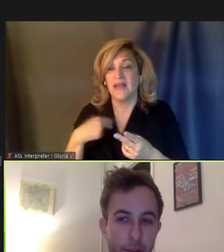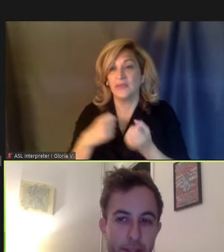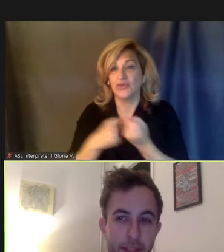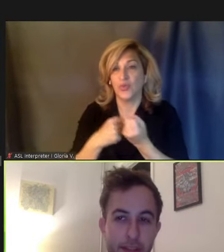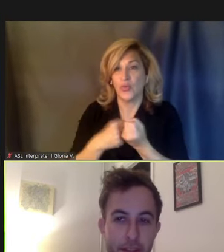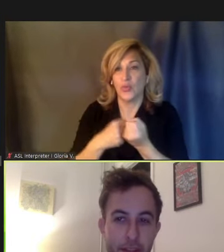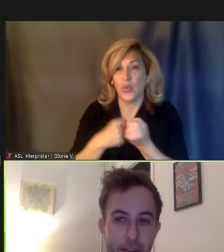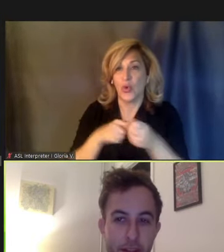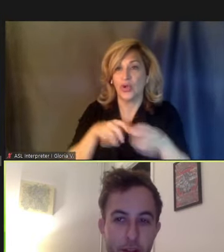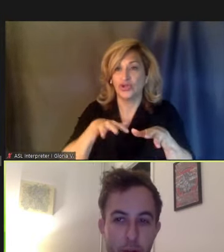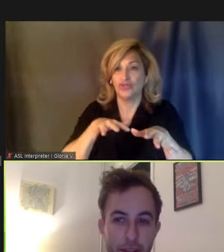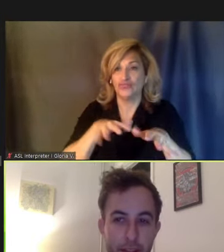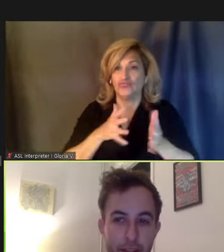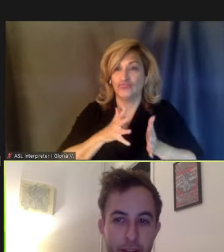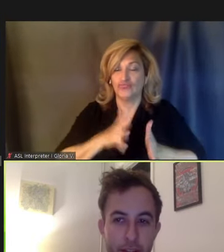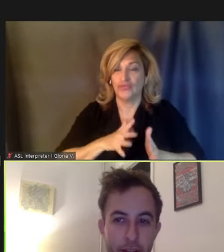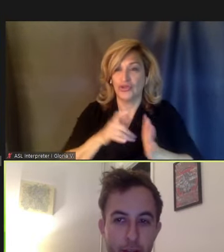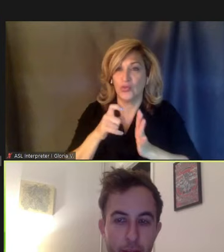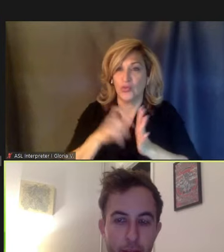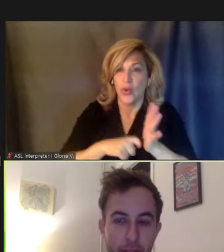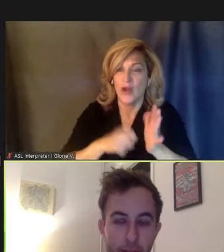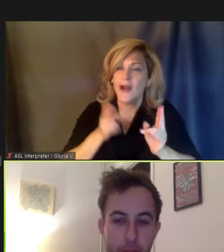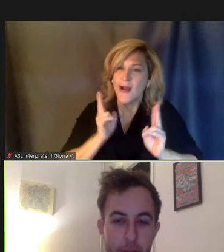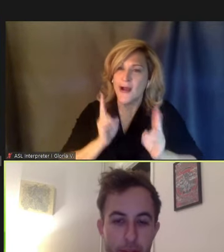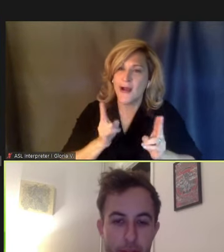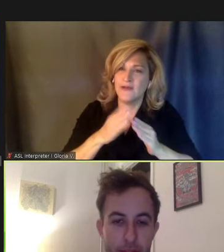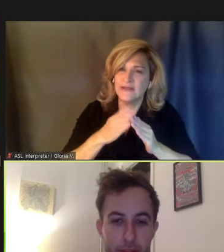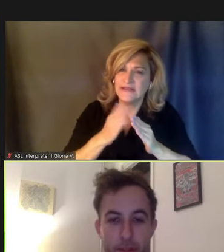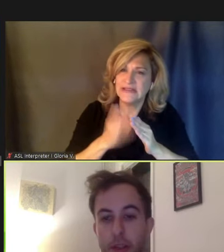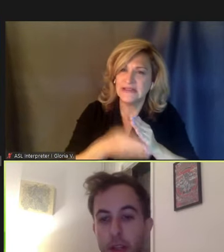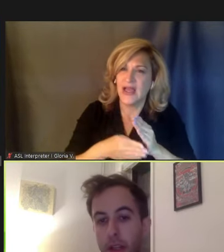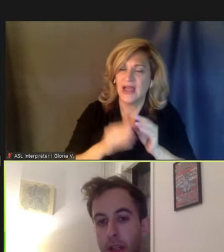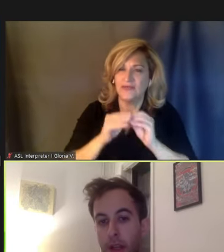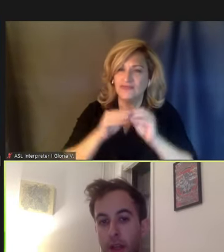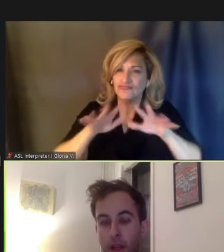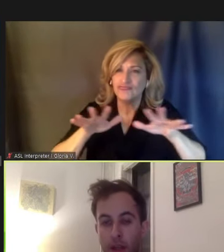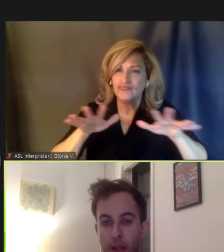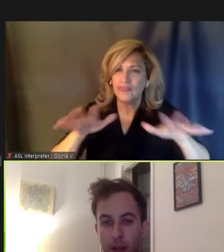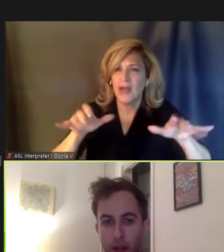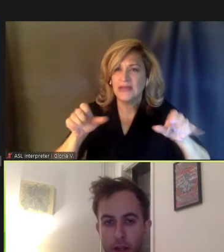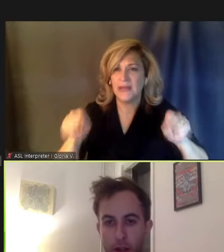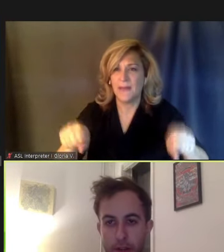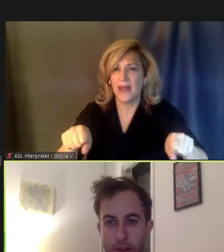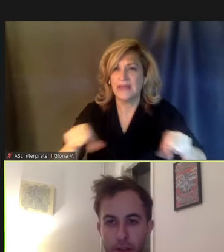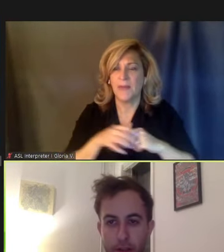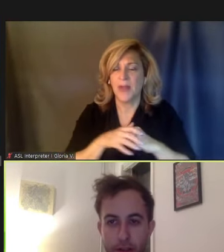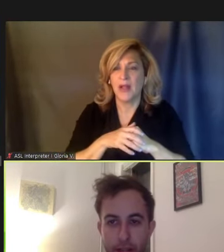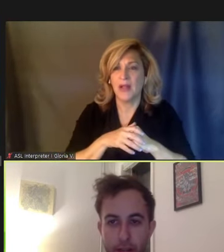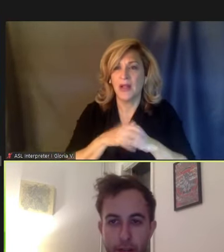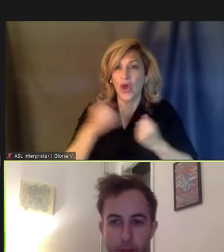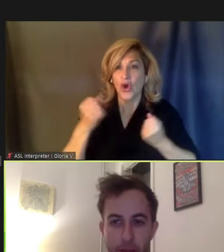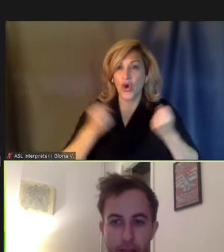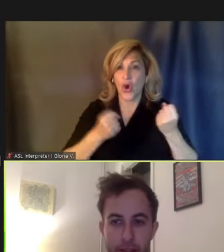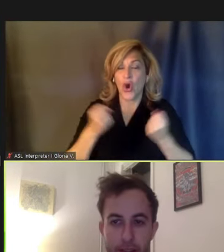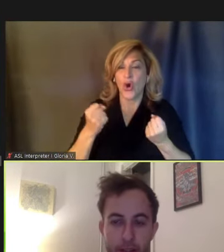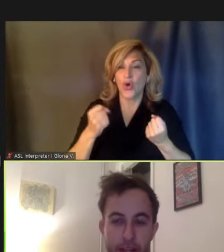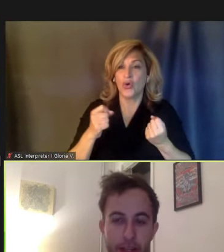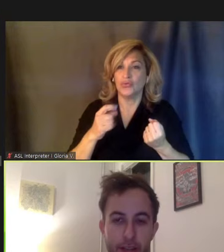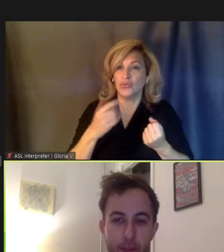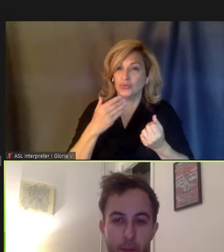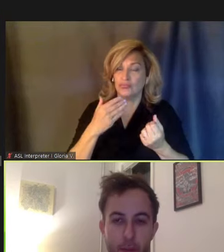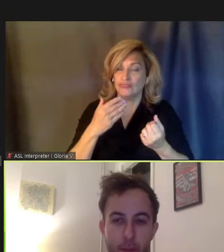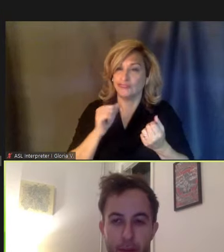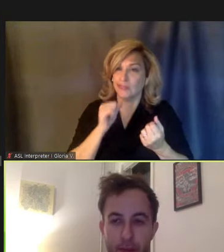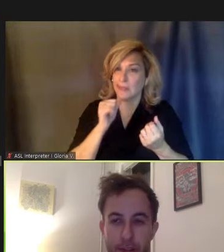I think we need to get this done quickly and as widespread as possible. Cars are a very inefficient way to